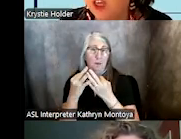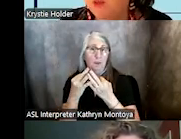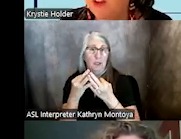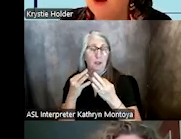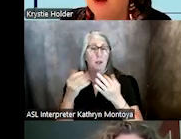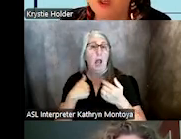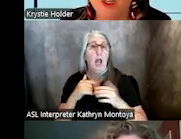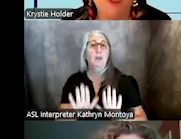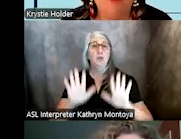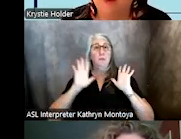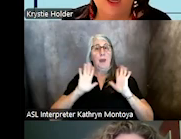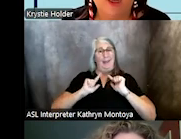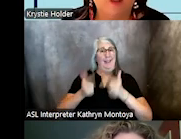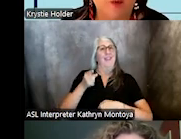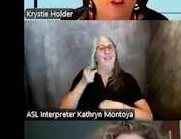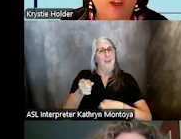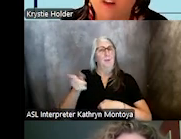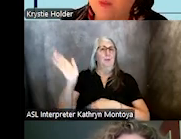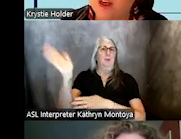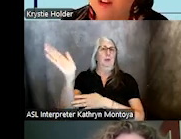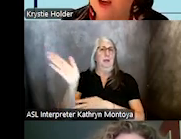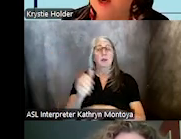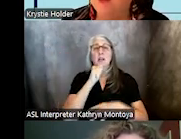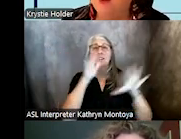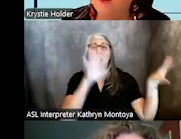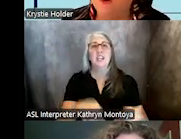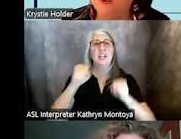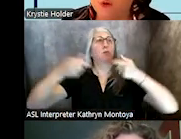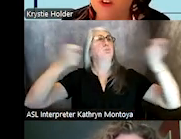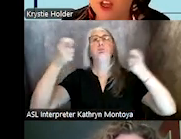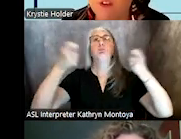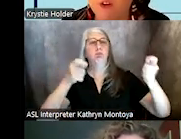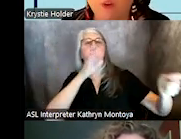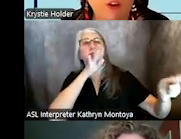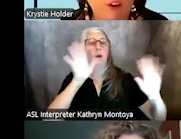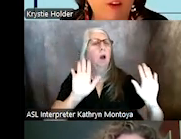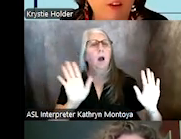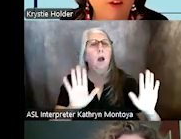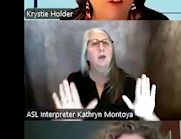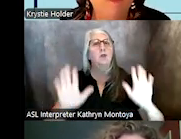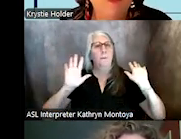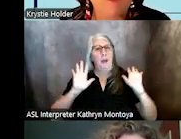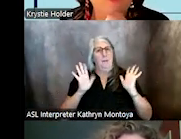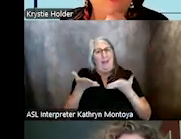like sometimes. It's not speaking and it's not taking the spotlight. It's stepping aside for those folks to have those voices.